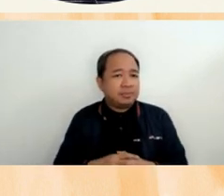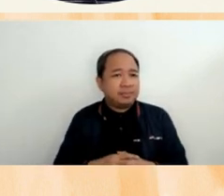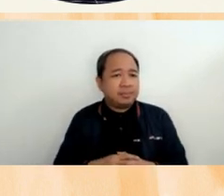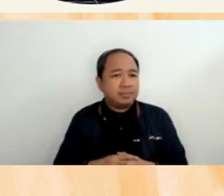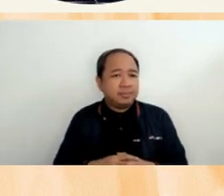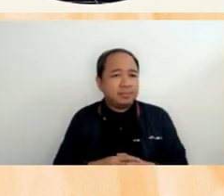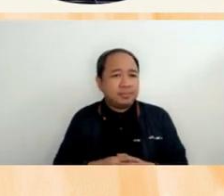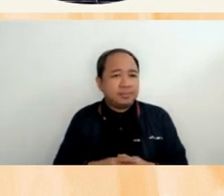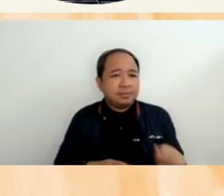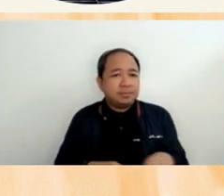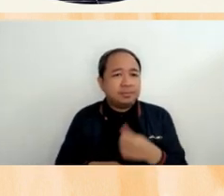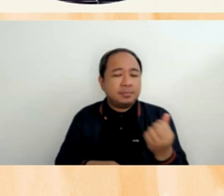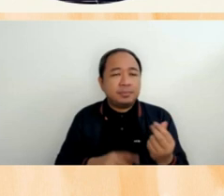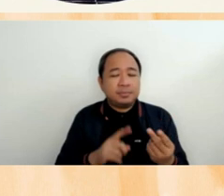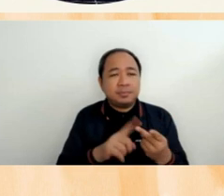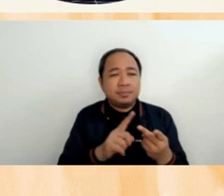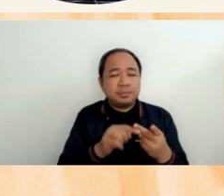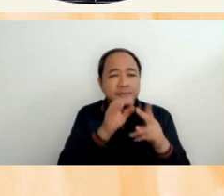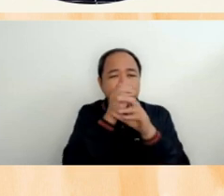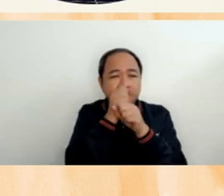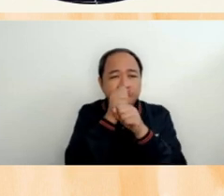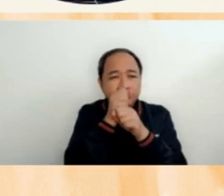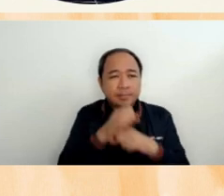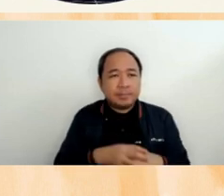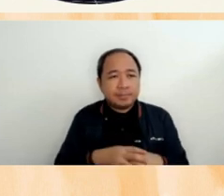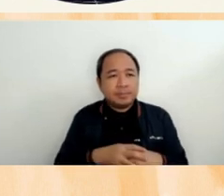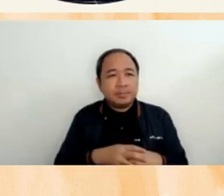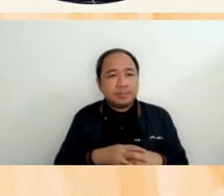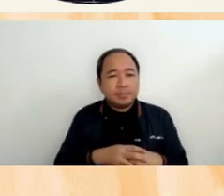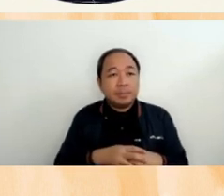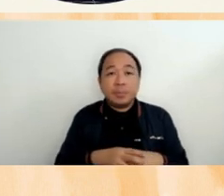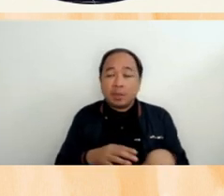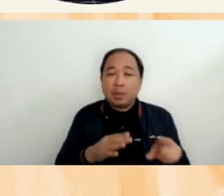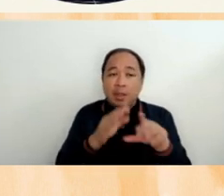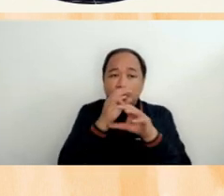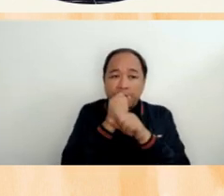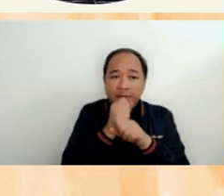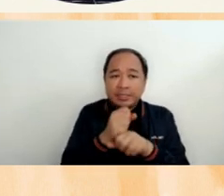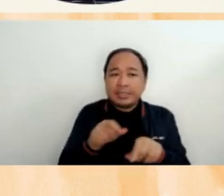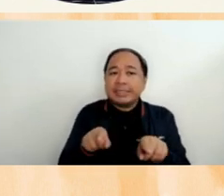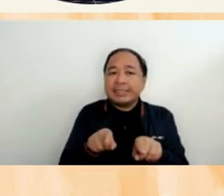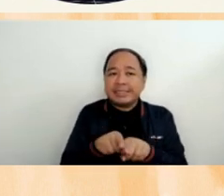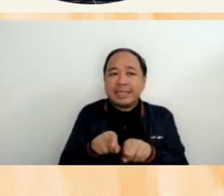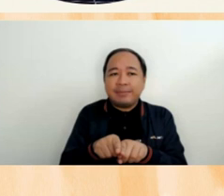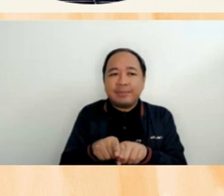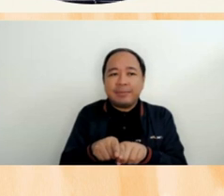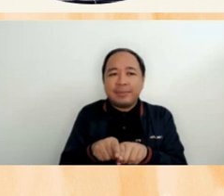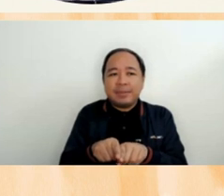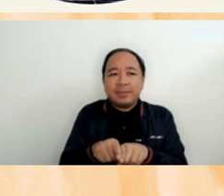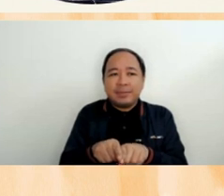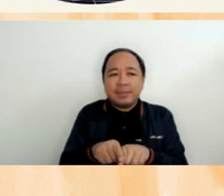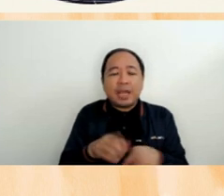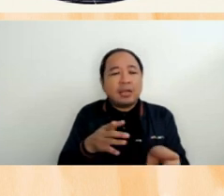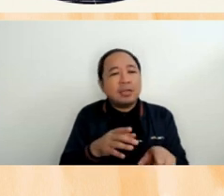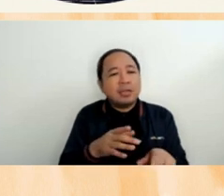Another is confidence. Confidence is similar to competence, and this refers